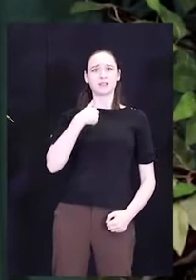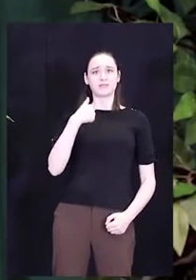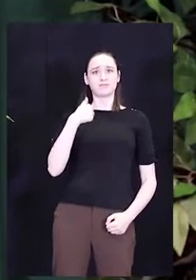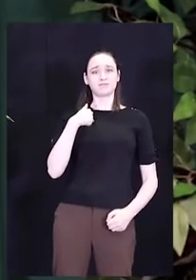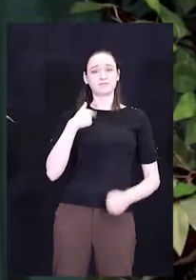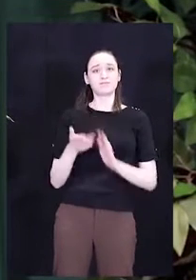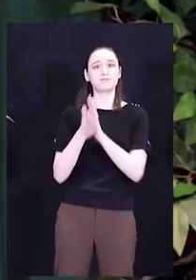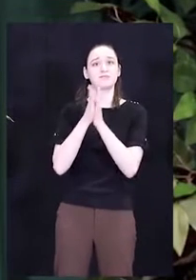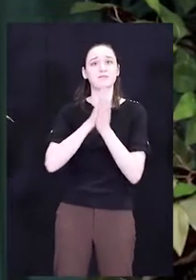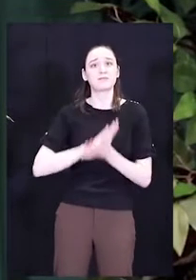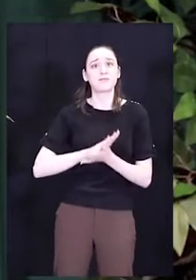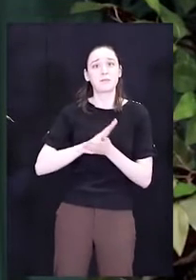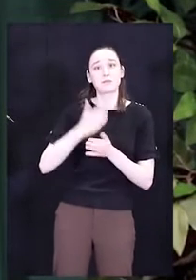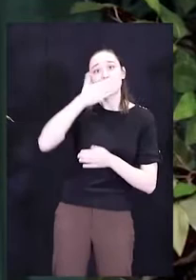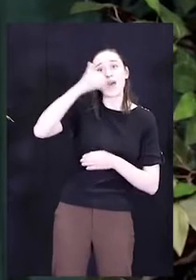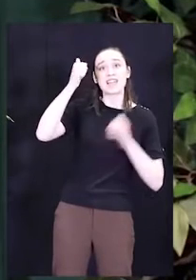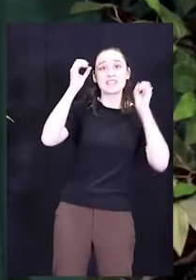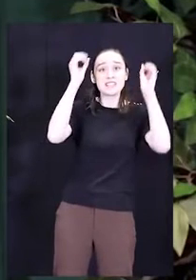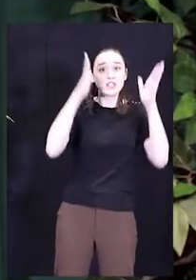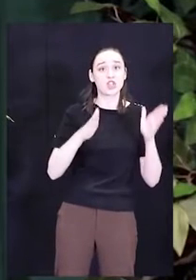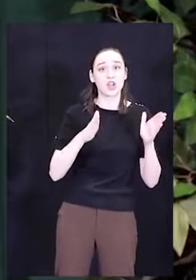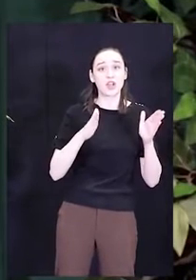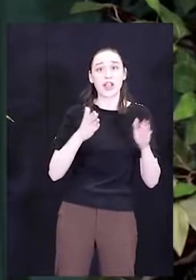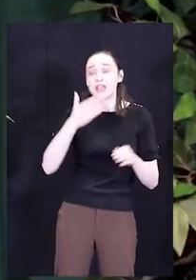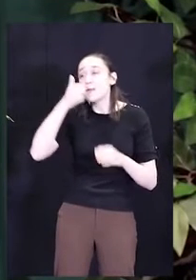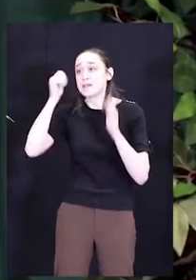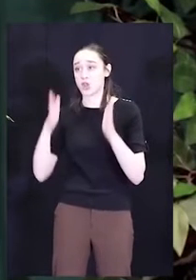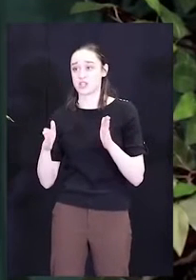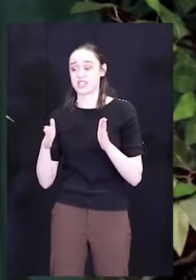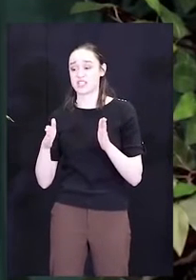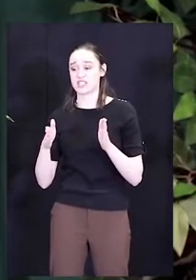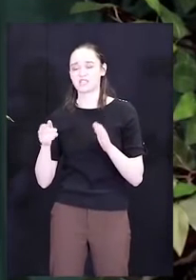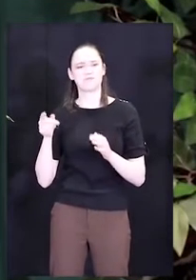best teacher I could be, but also the best person is now gone.